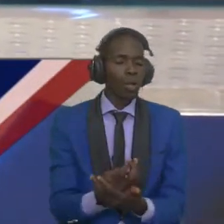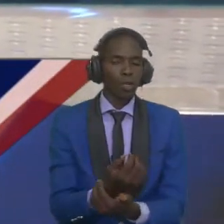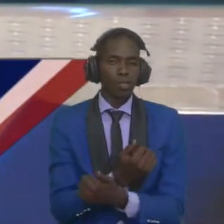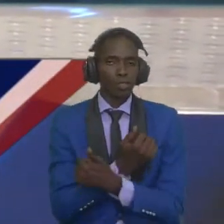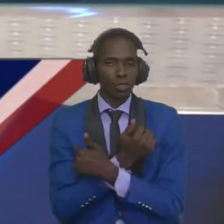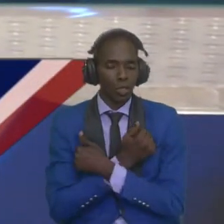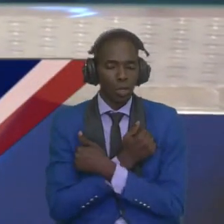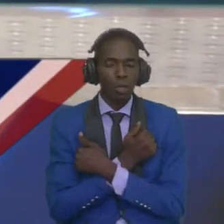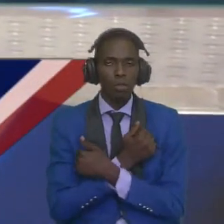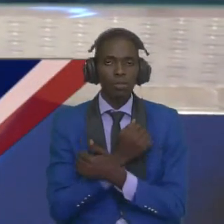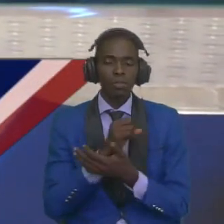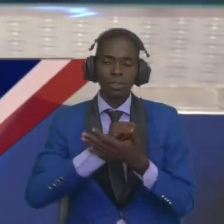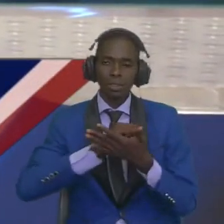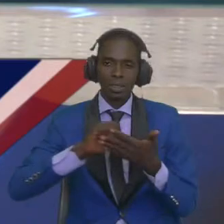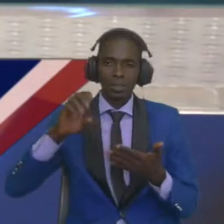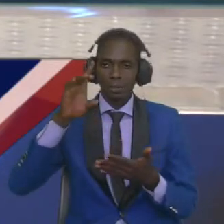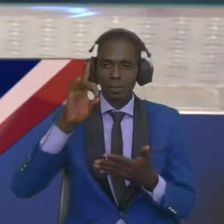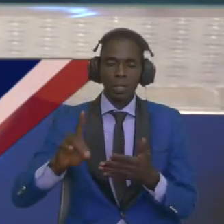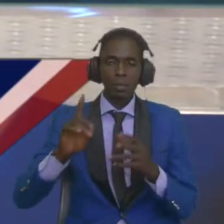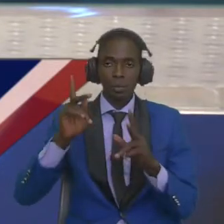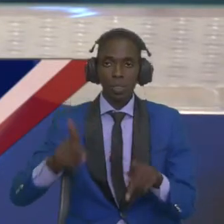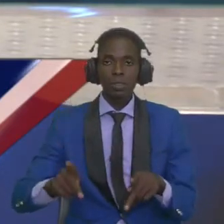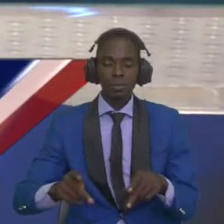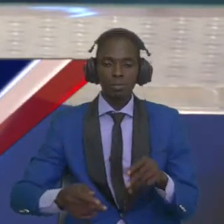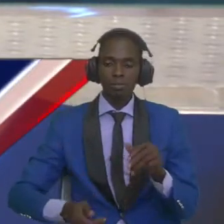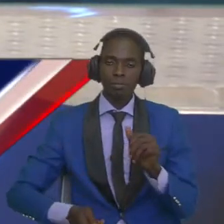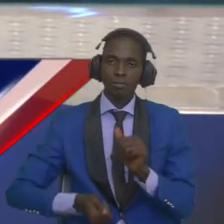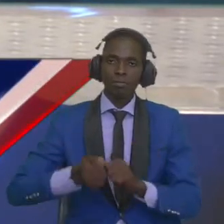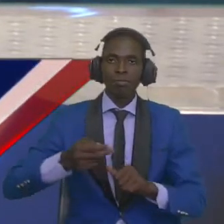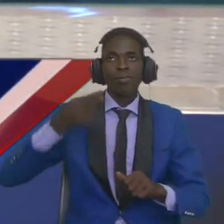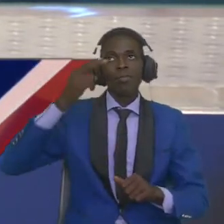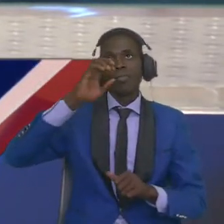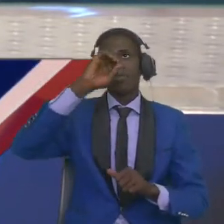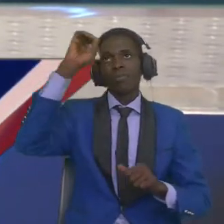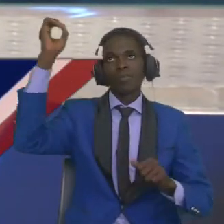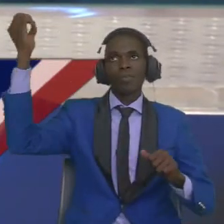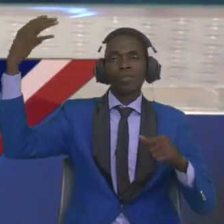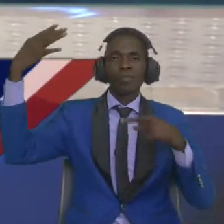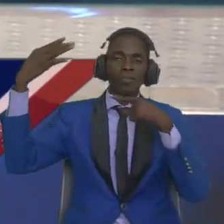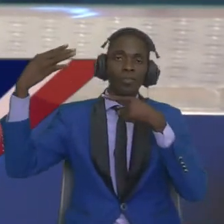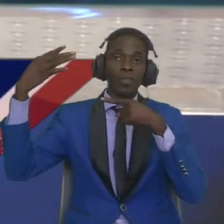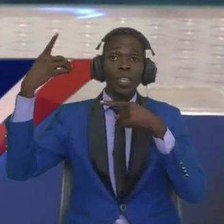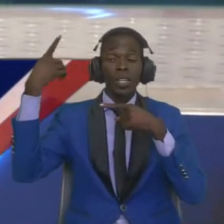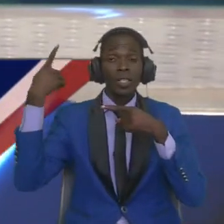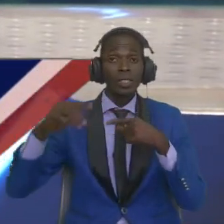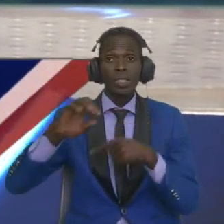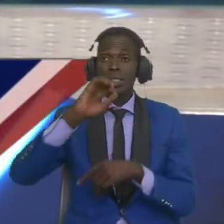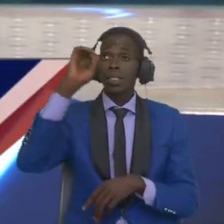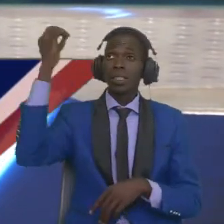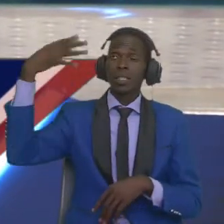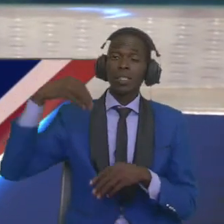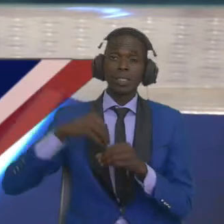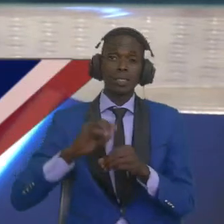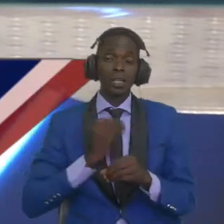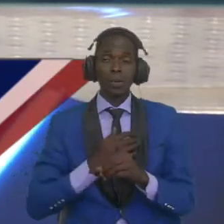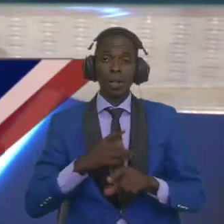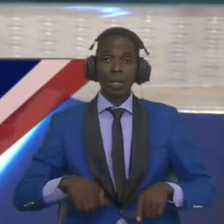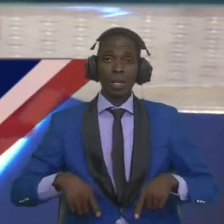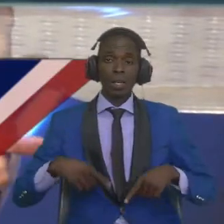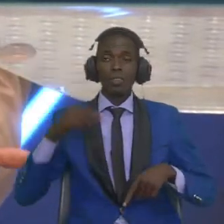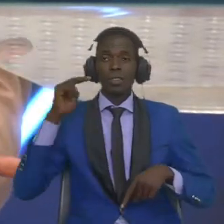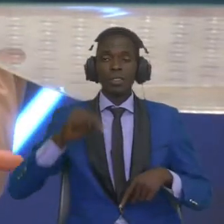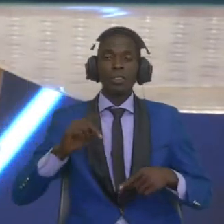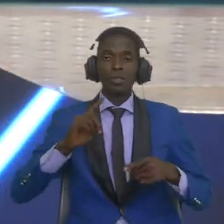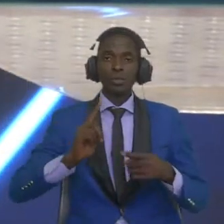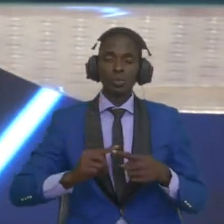sanctified, higher grace. The grace in our lives should be advancing. The